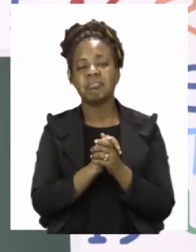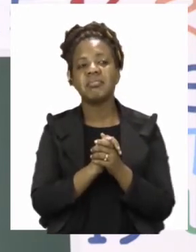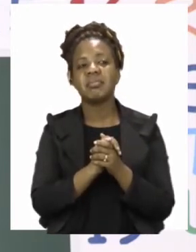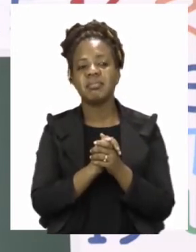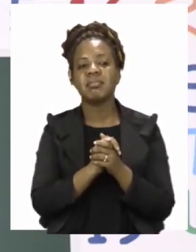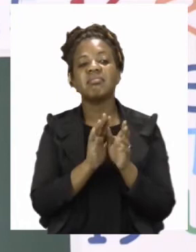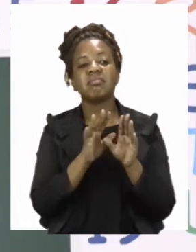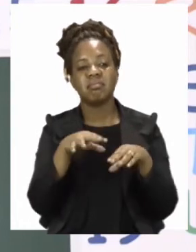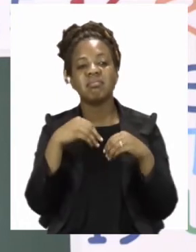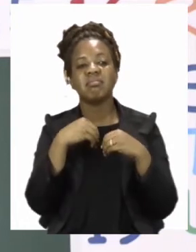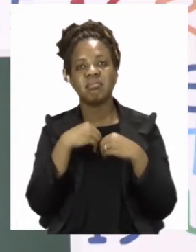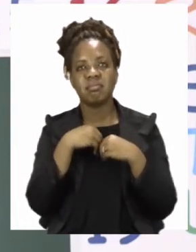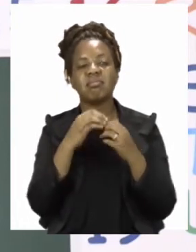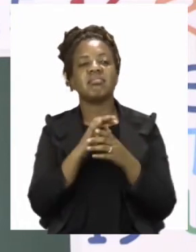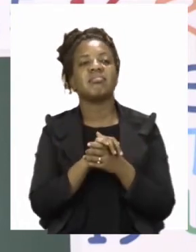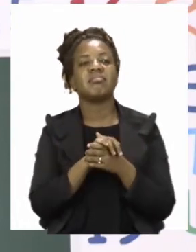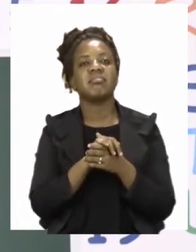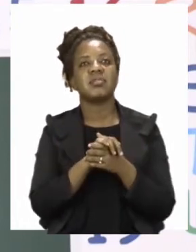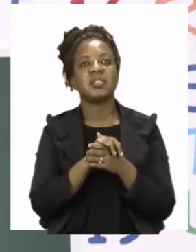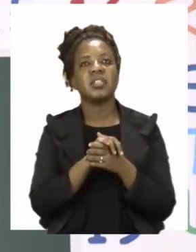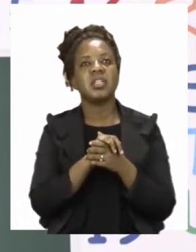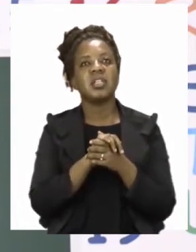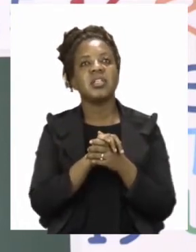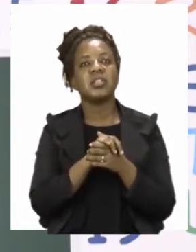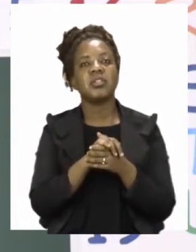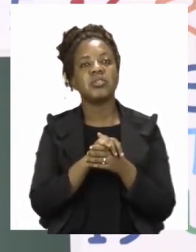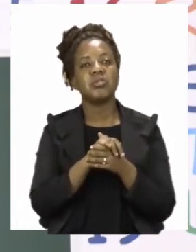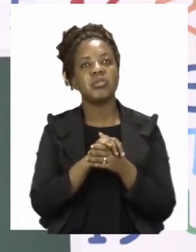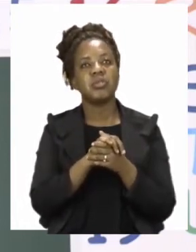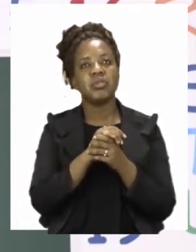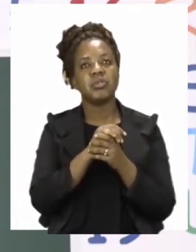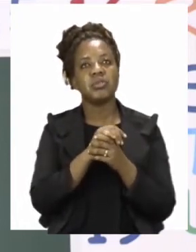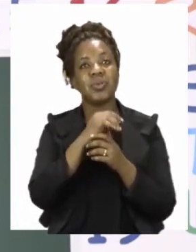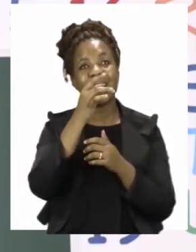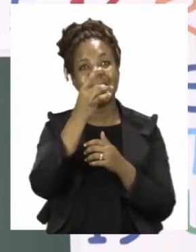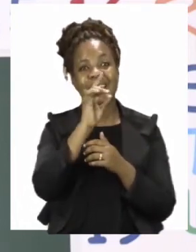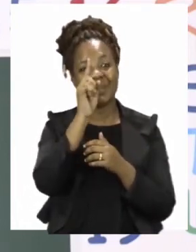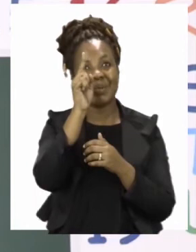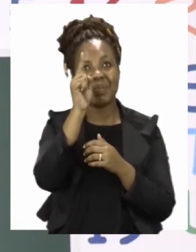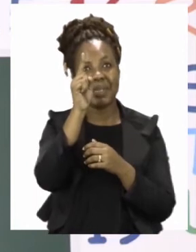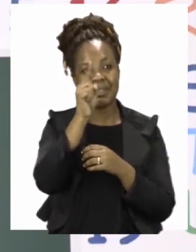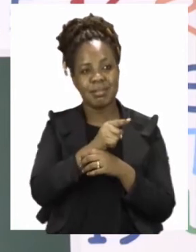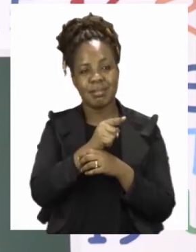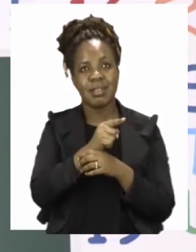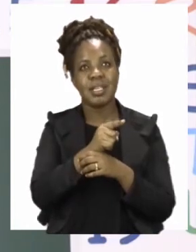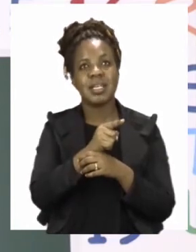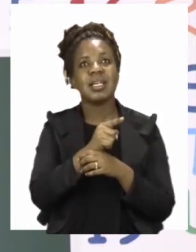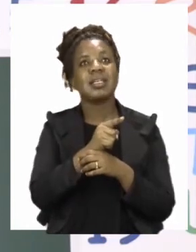another one. This time, we are going to start with putting our